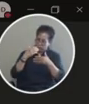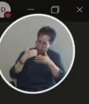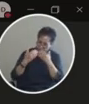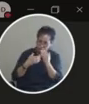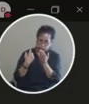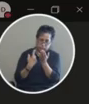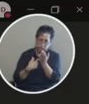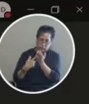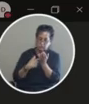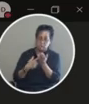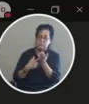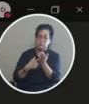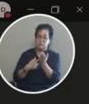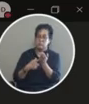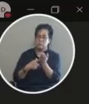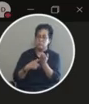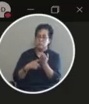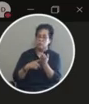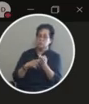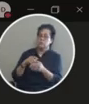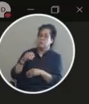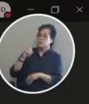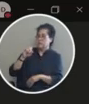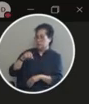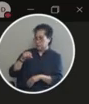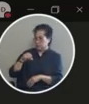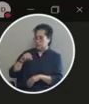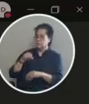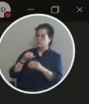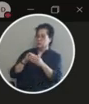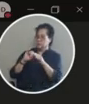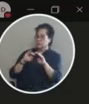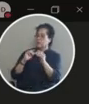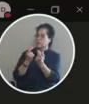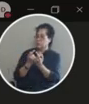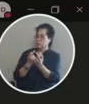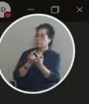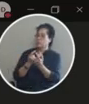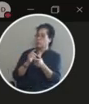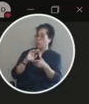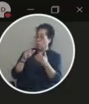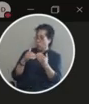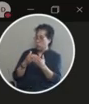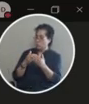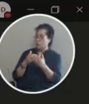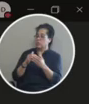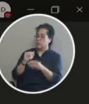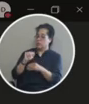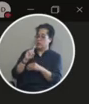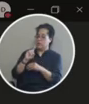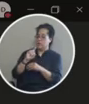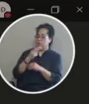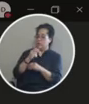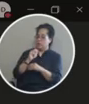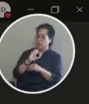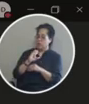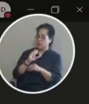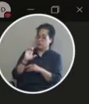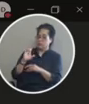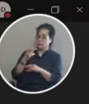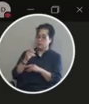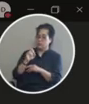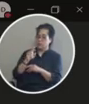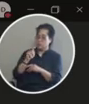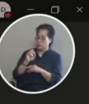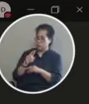in. Yes, that is within the purview of council to call the ad hoc charter committee when you all